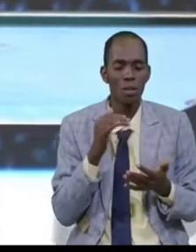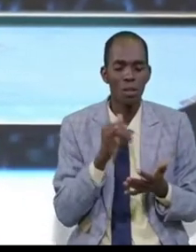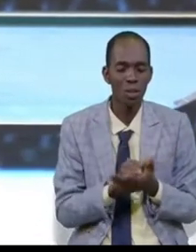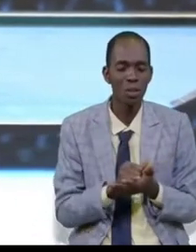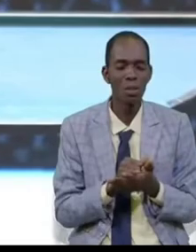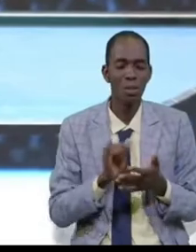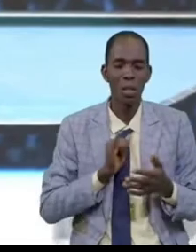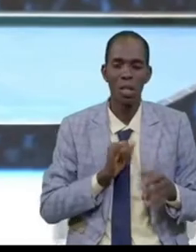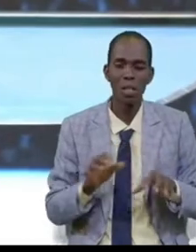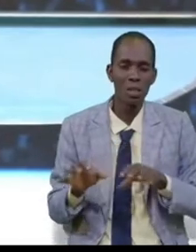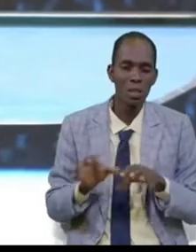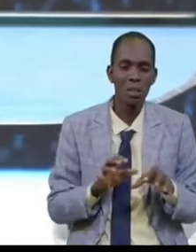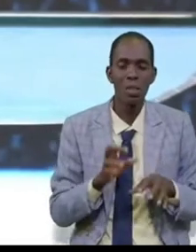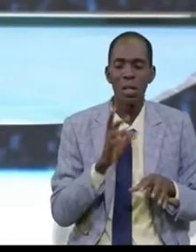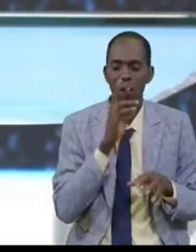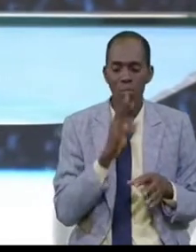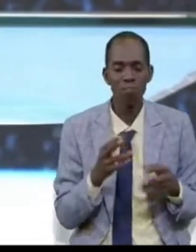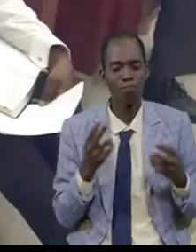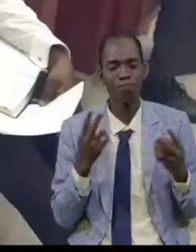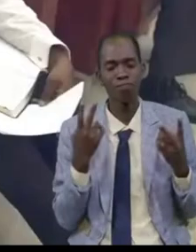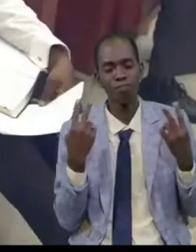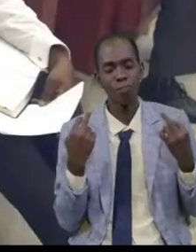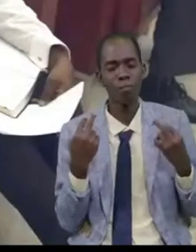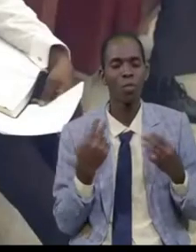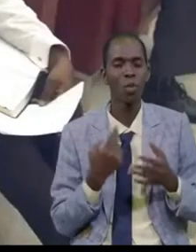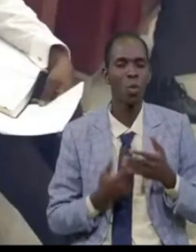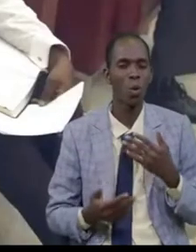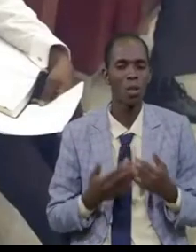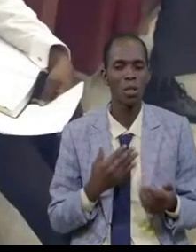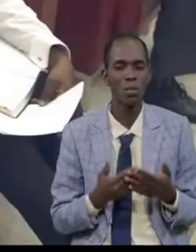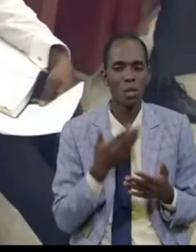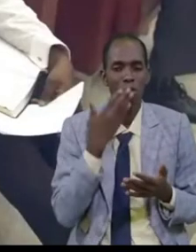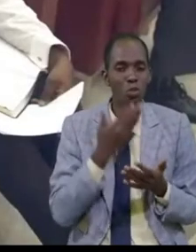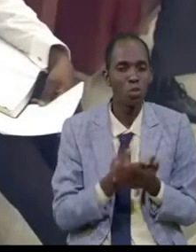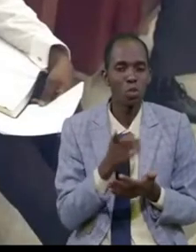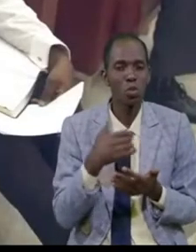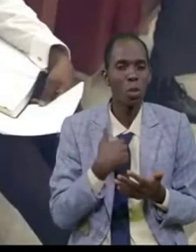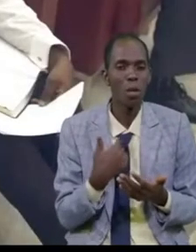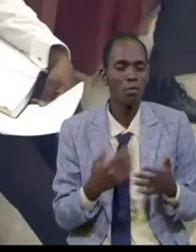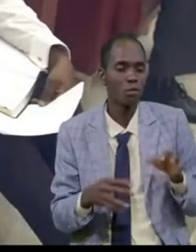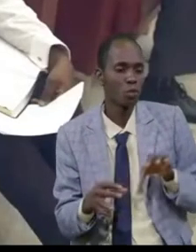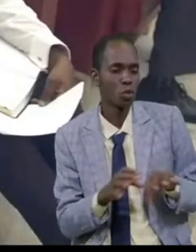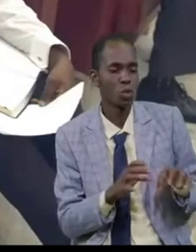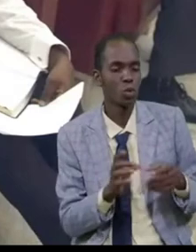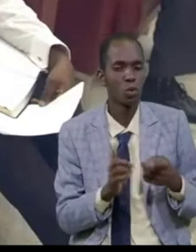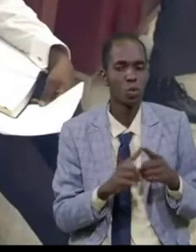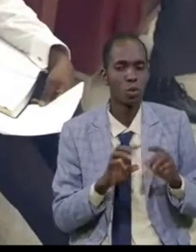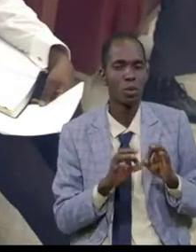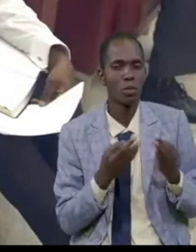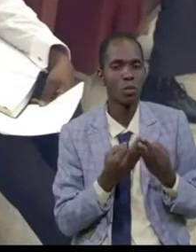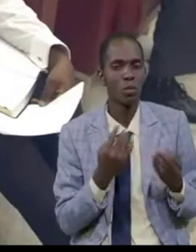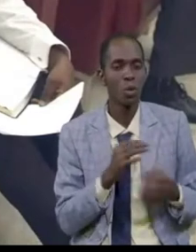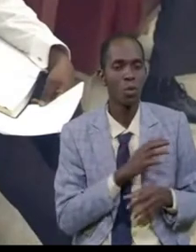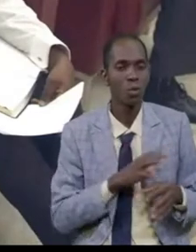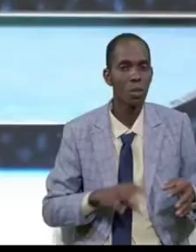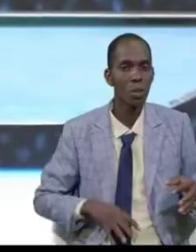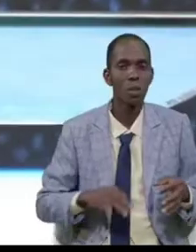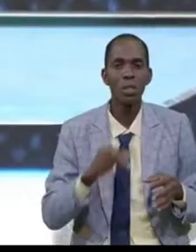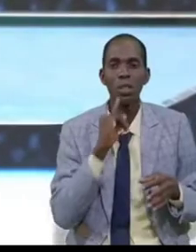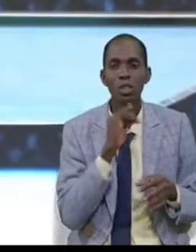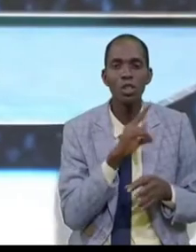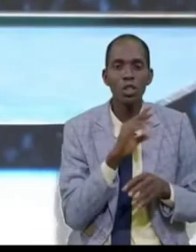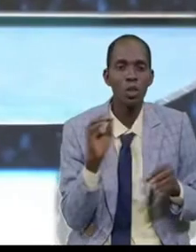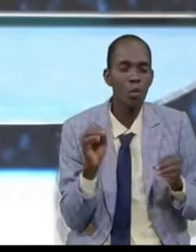vainglory, whatever good it may appear to have done to the body of Christ, is not recognized by